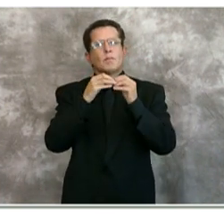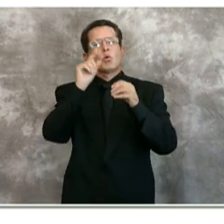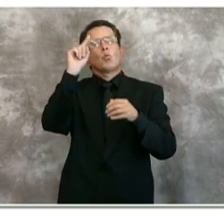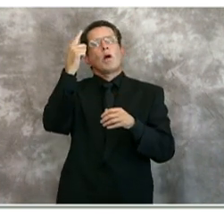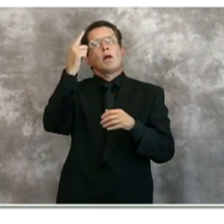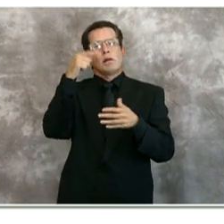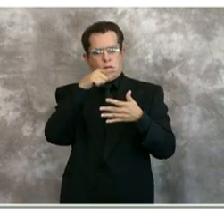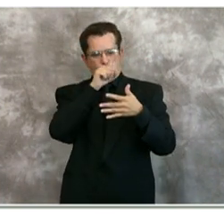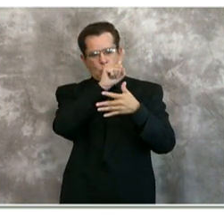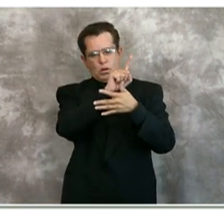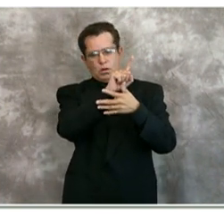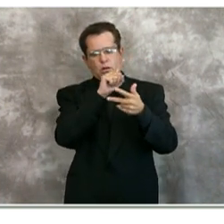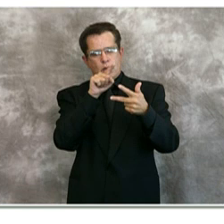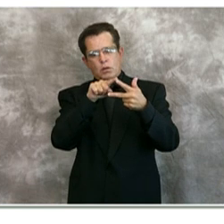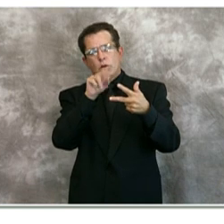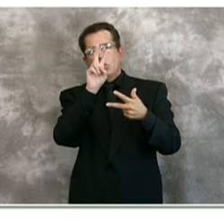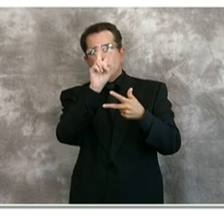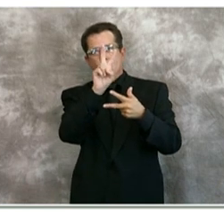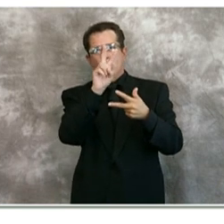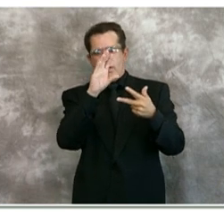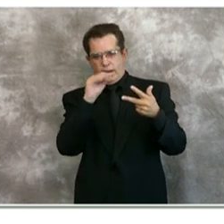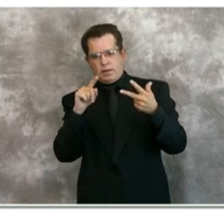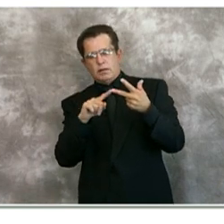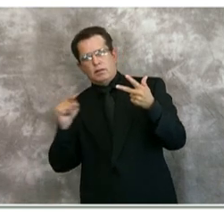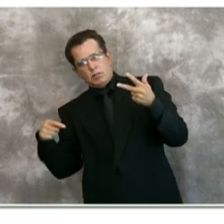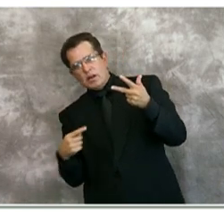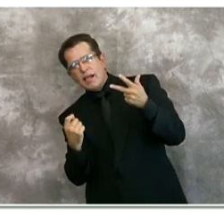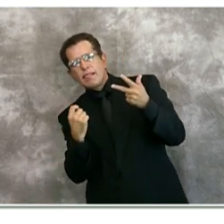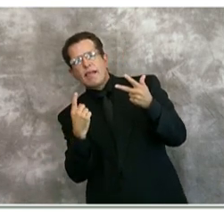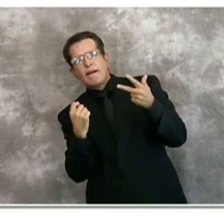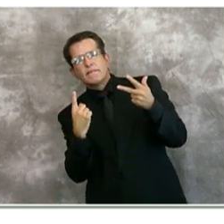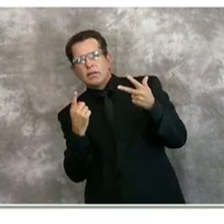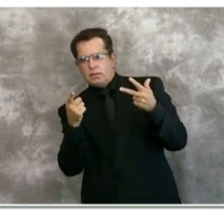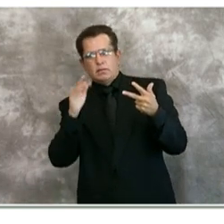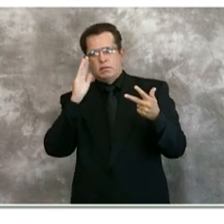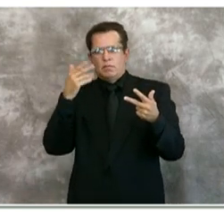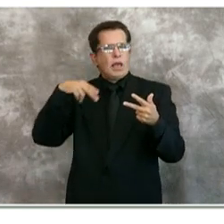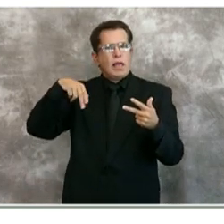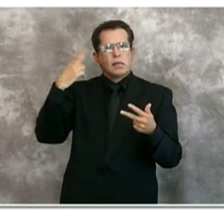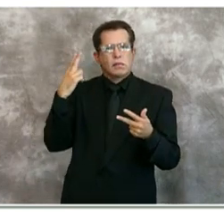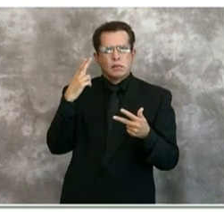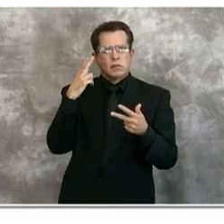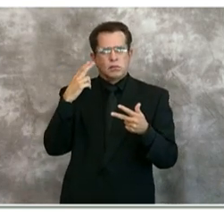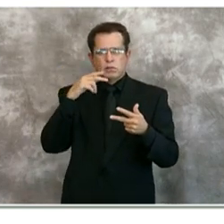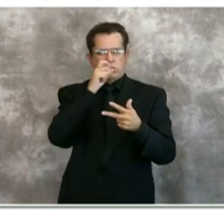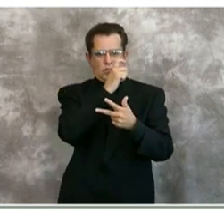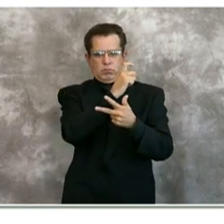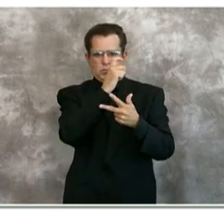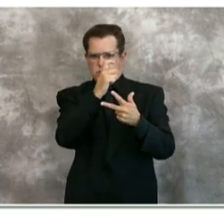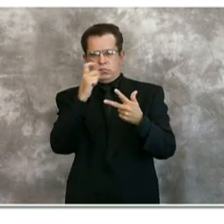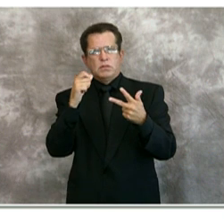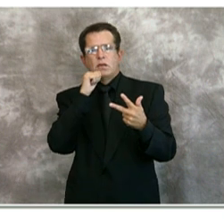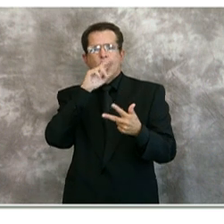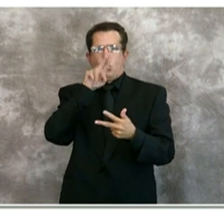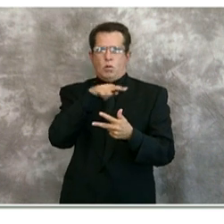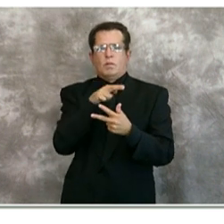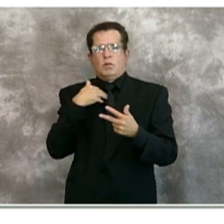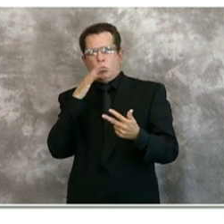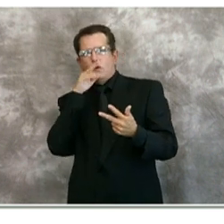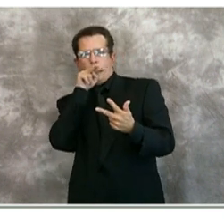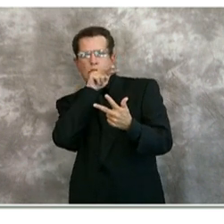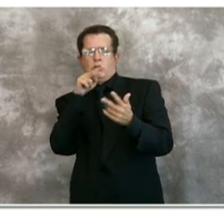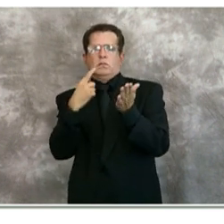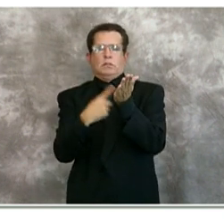number 1, 2, and 11 are abnormal, and we will focus our efforts and discussion on those